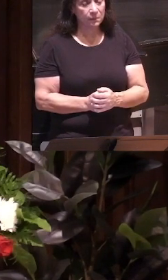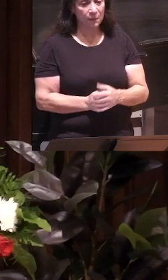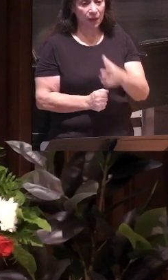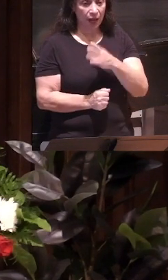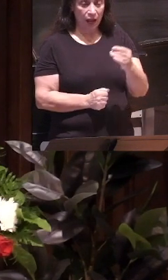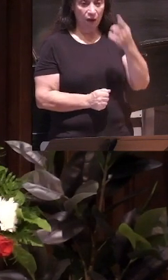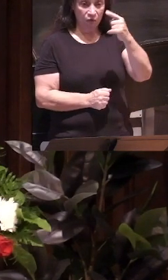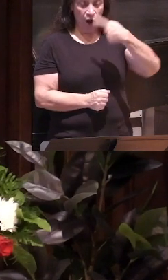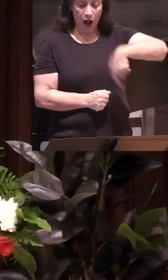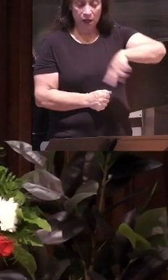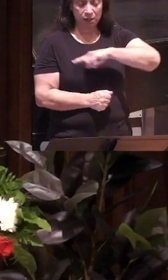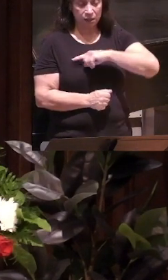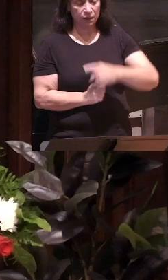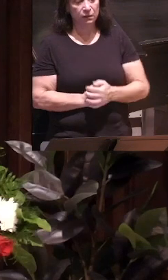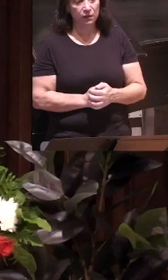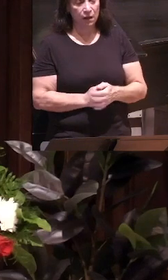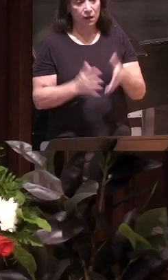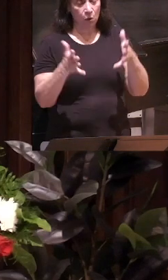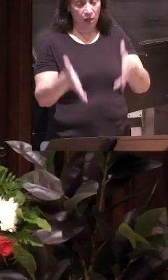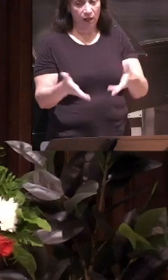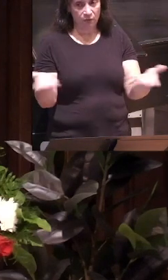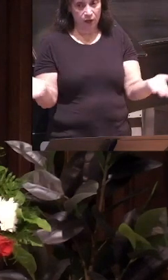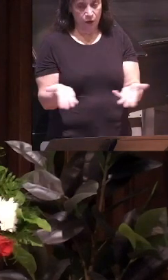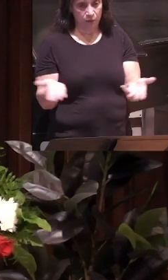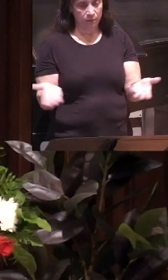And as for us, left here,